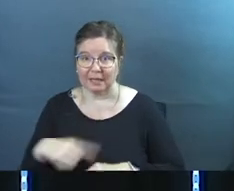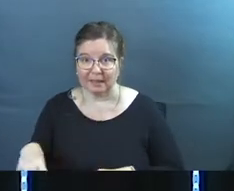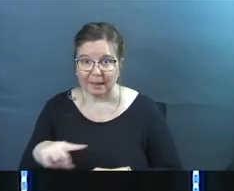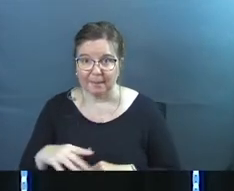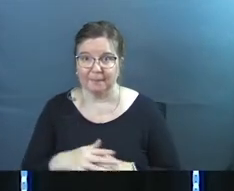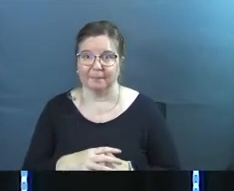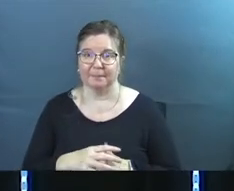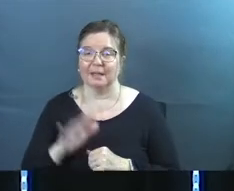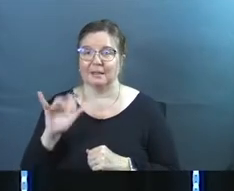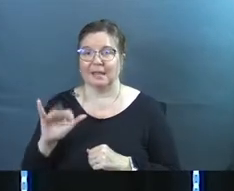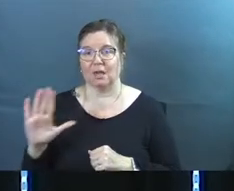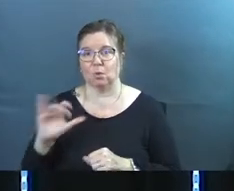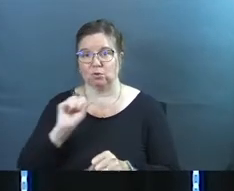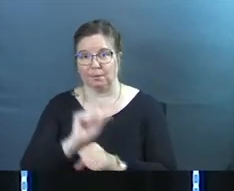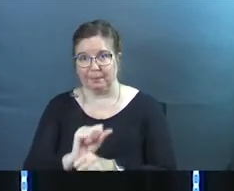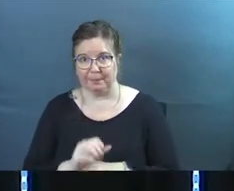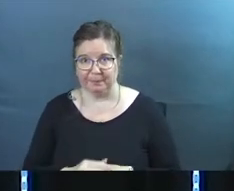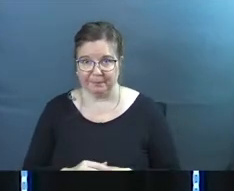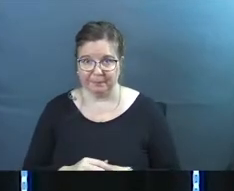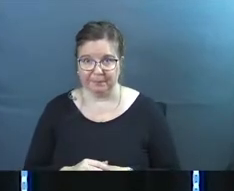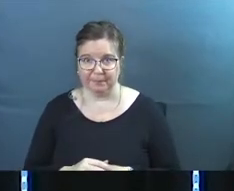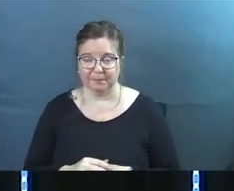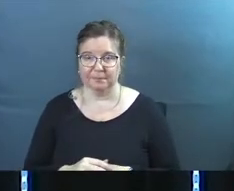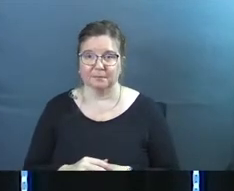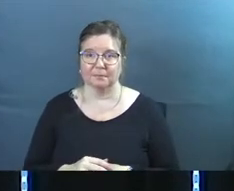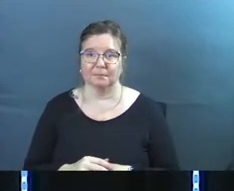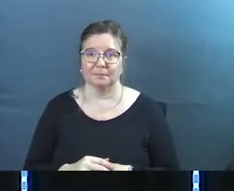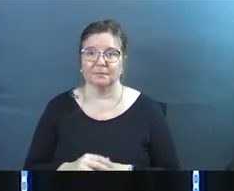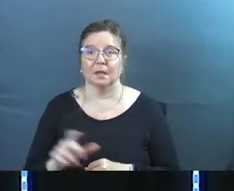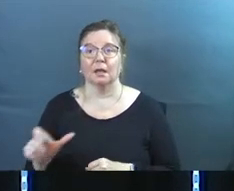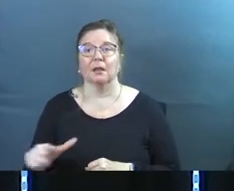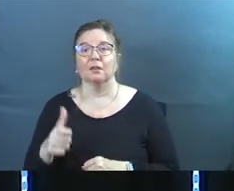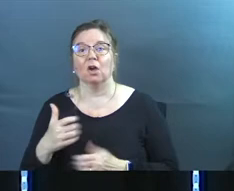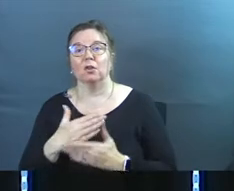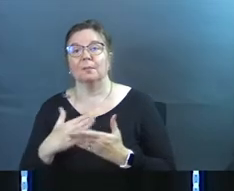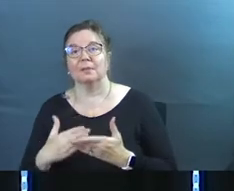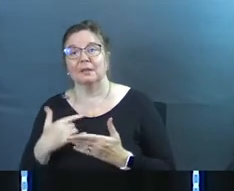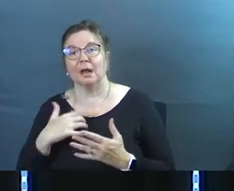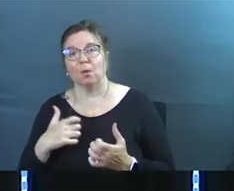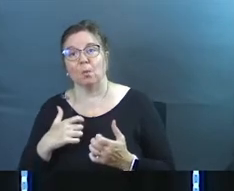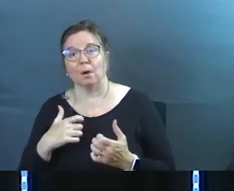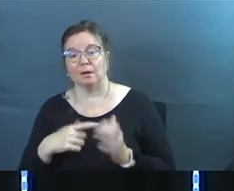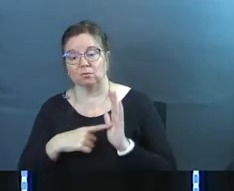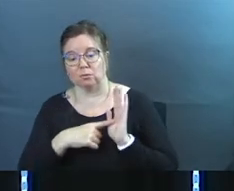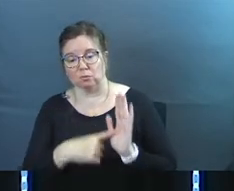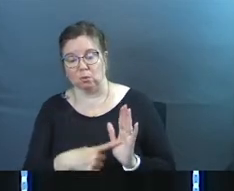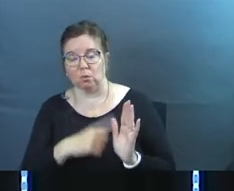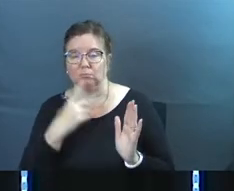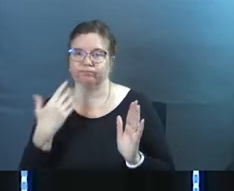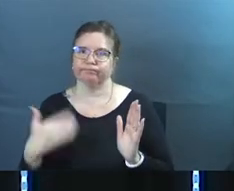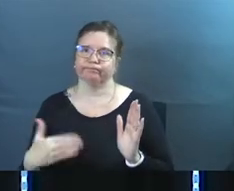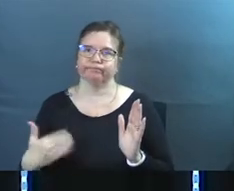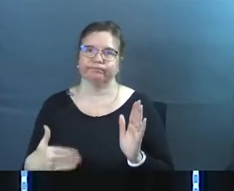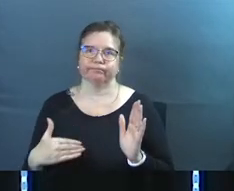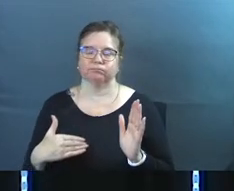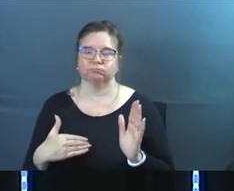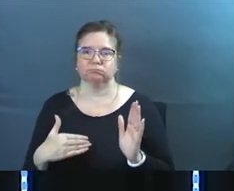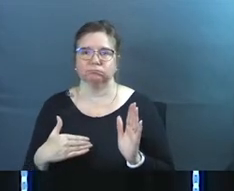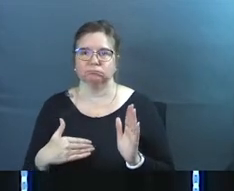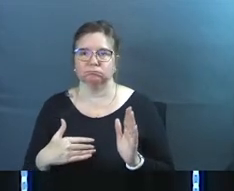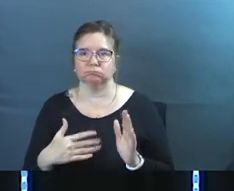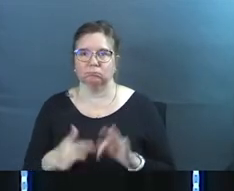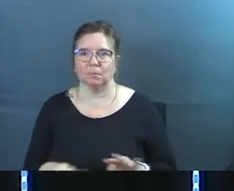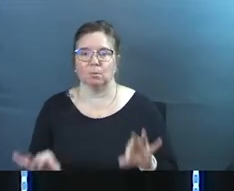them. That's your job. And the other piece that I want to pull out here, because it's so, such a